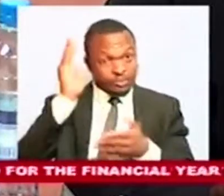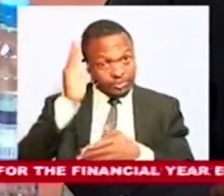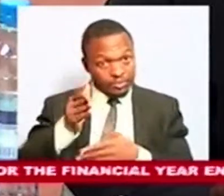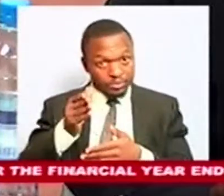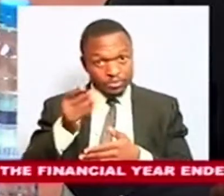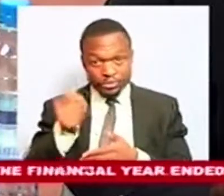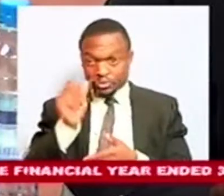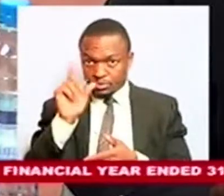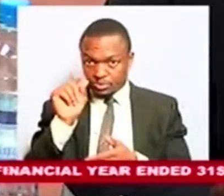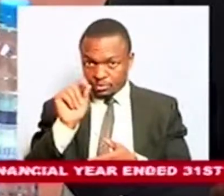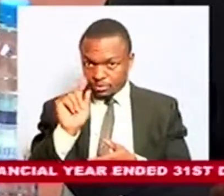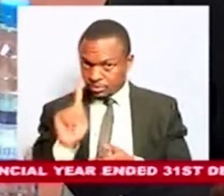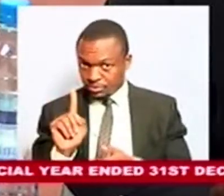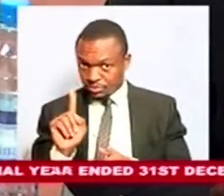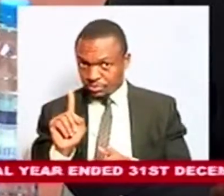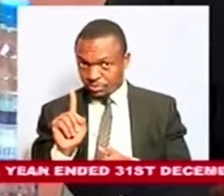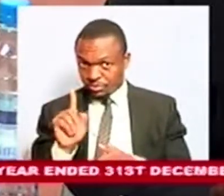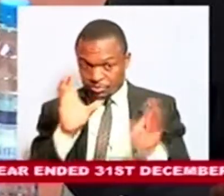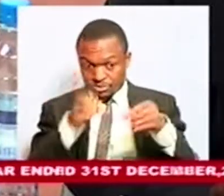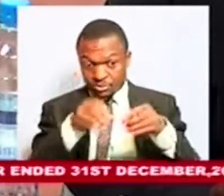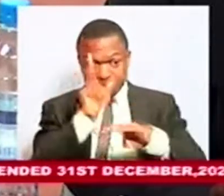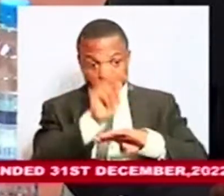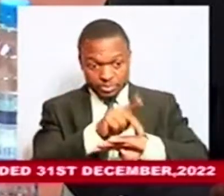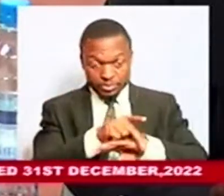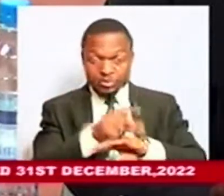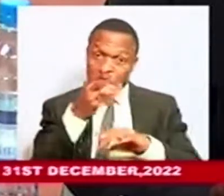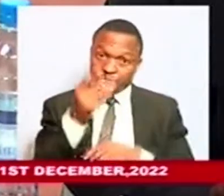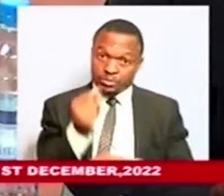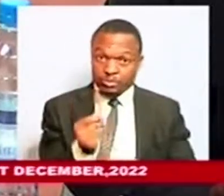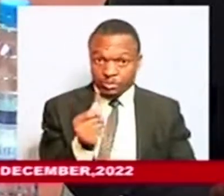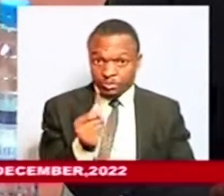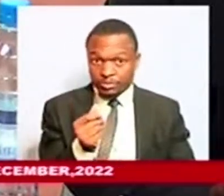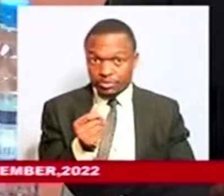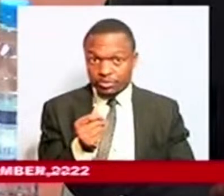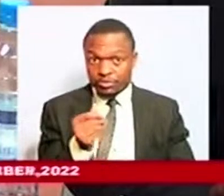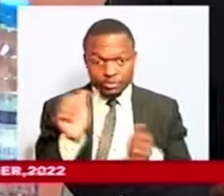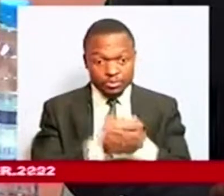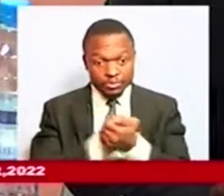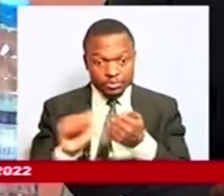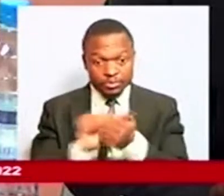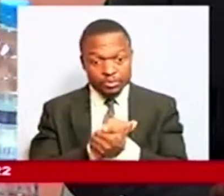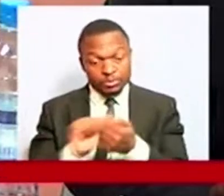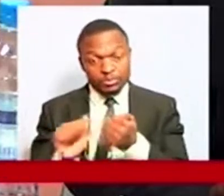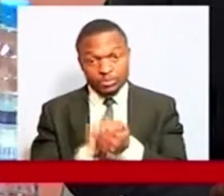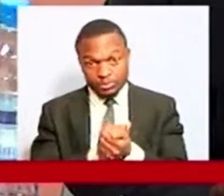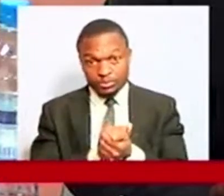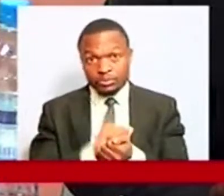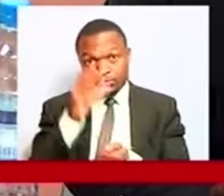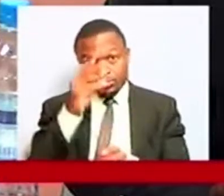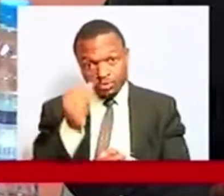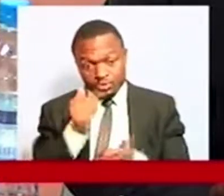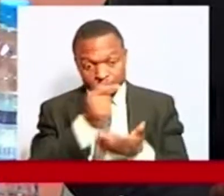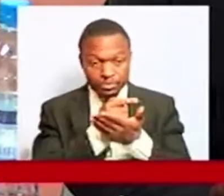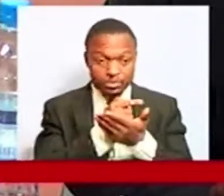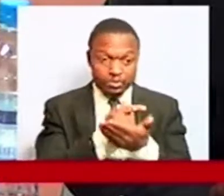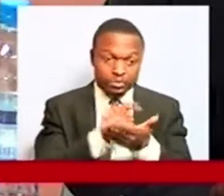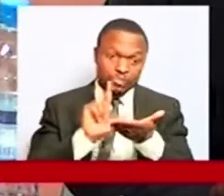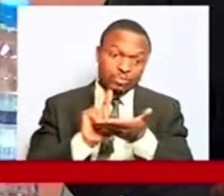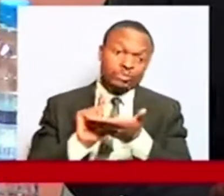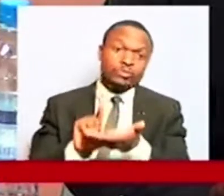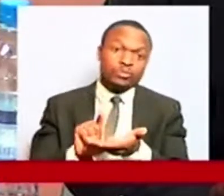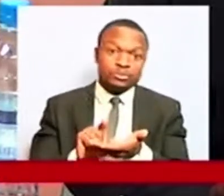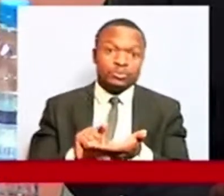from 2021, community project funds, disaster contingency, grants, soft